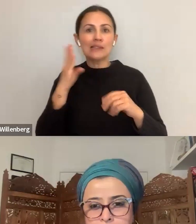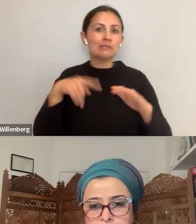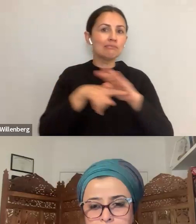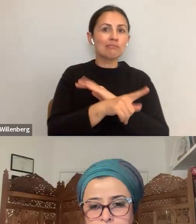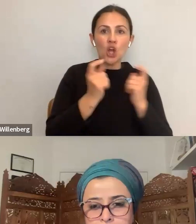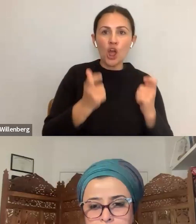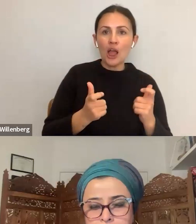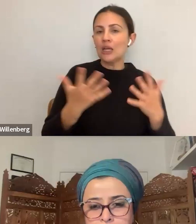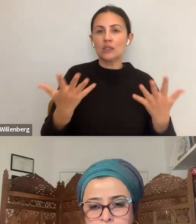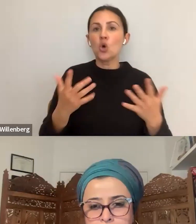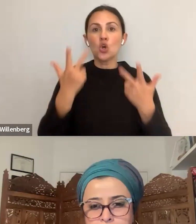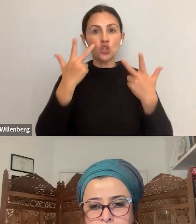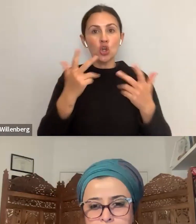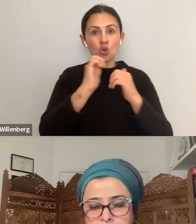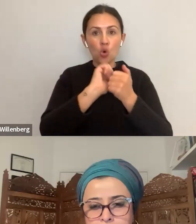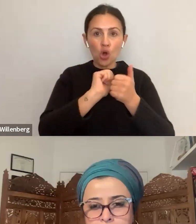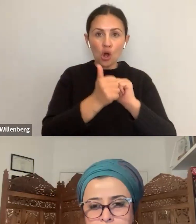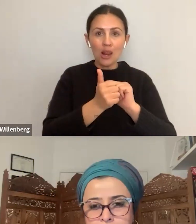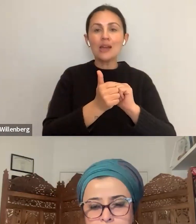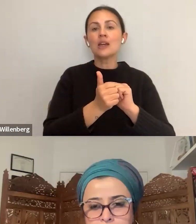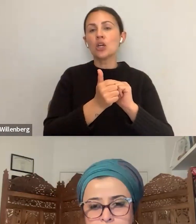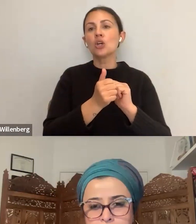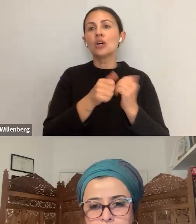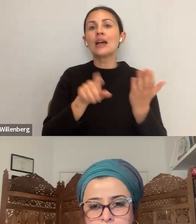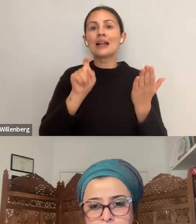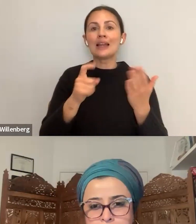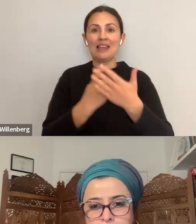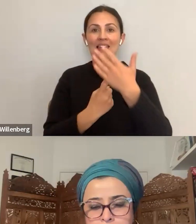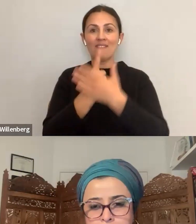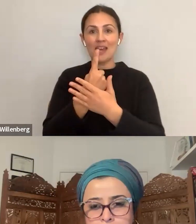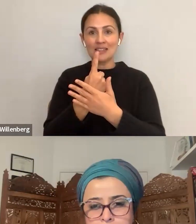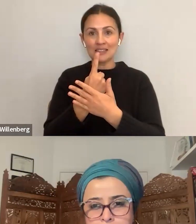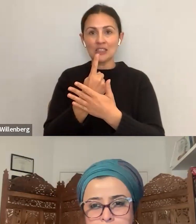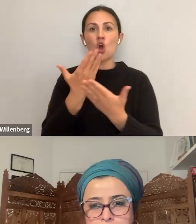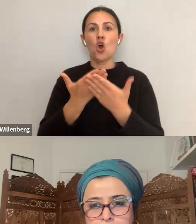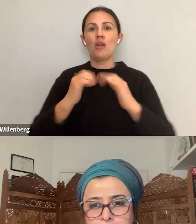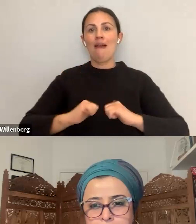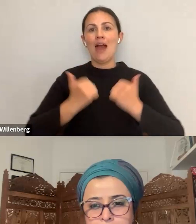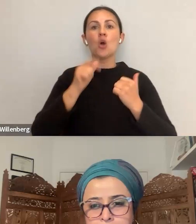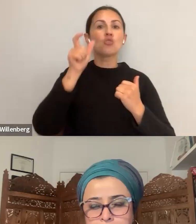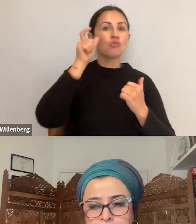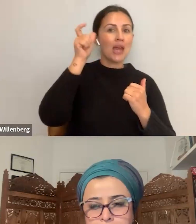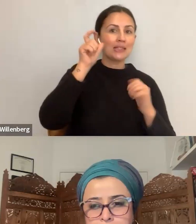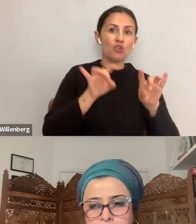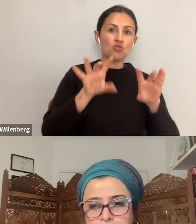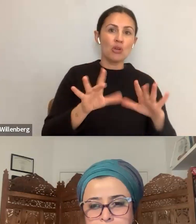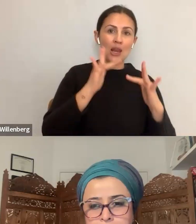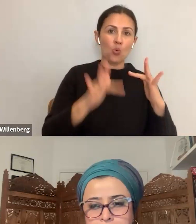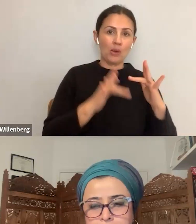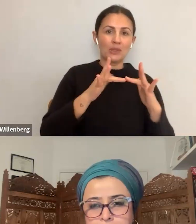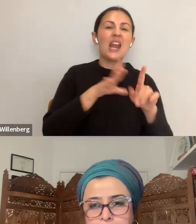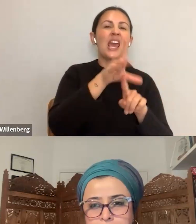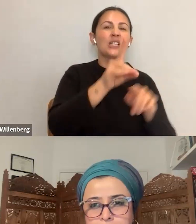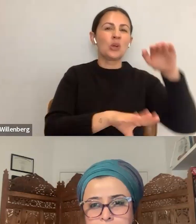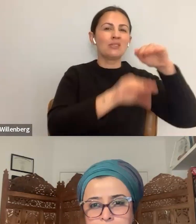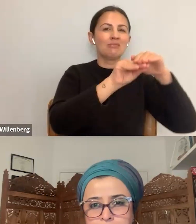your colleagues, on the events series page on the Creative Australia website. It'll be up there from next week. The